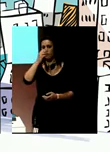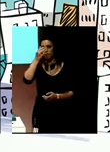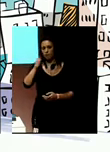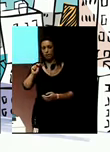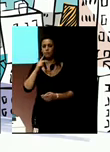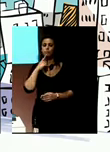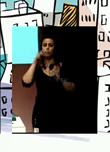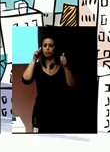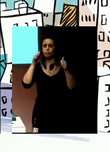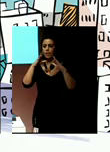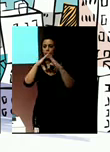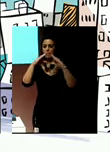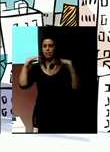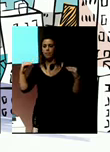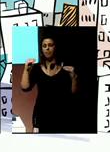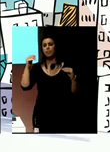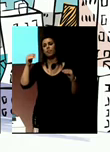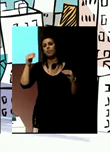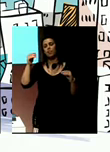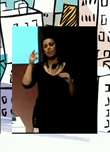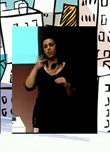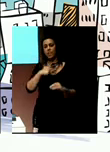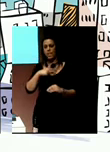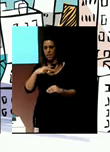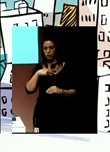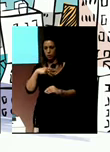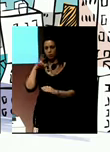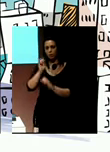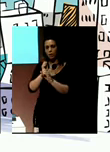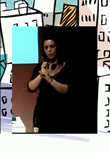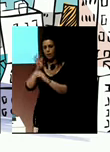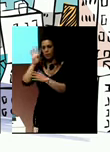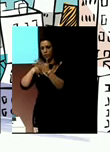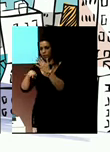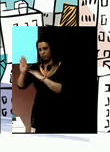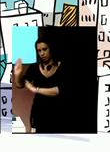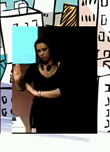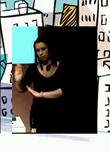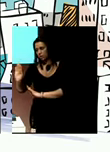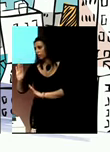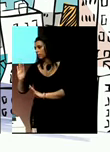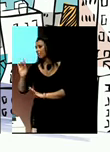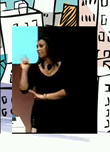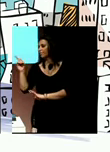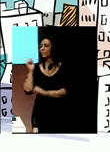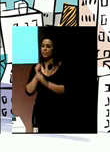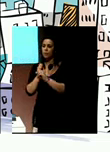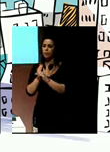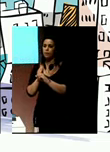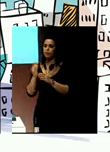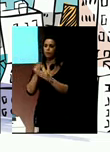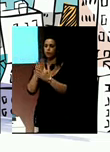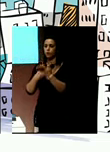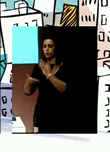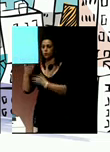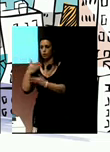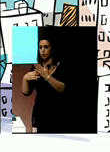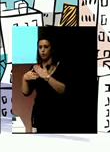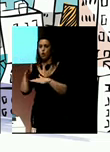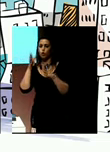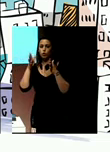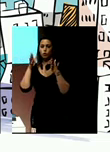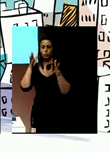Stephanie has a bachelor's degree in law. He works for Biplan in Barcelona. She works closely